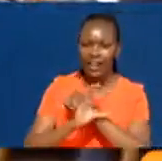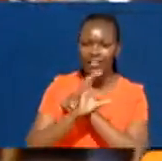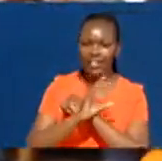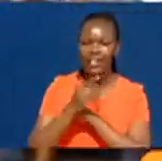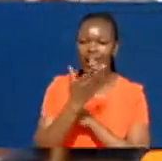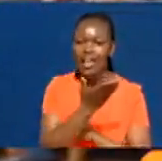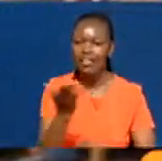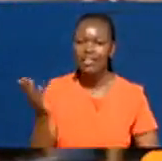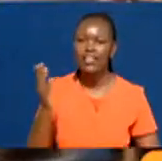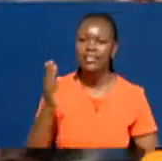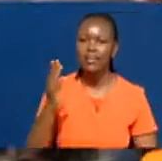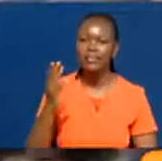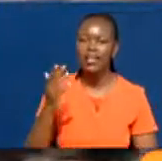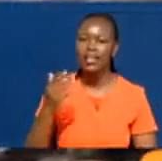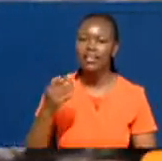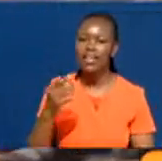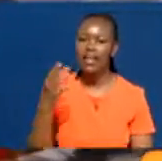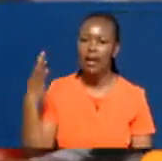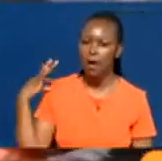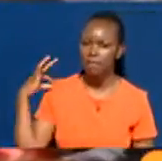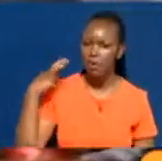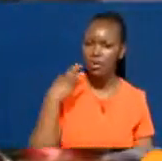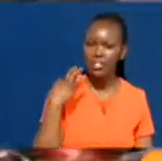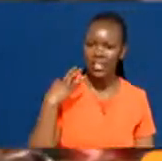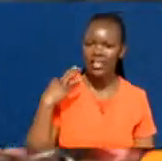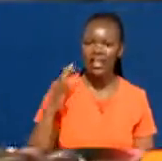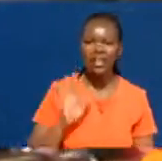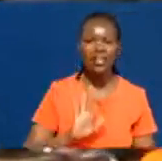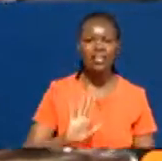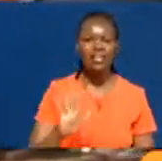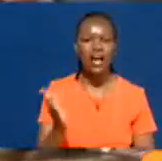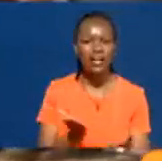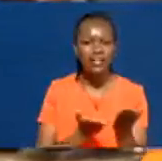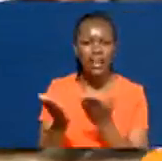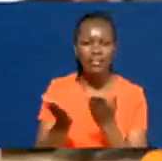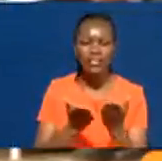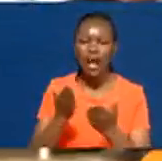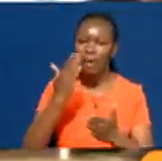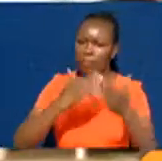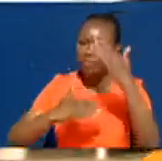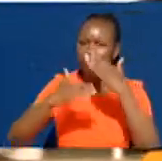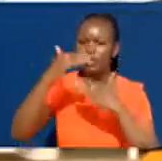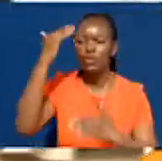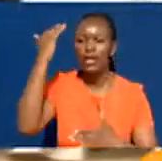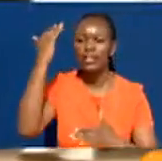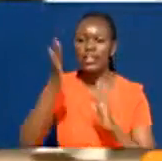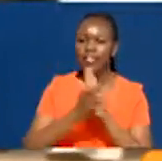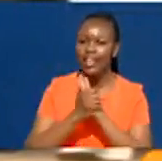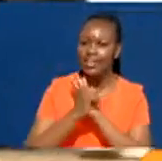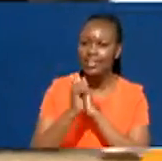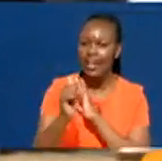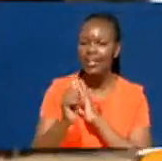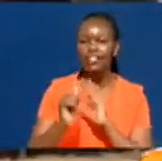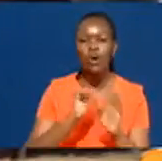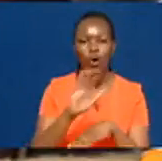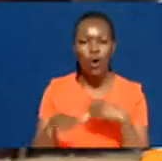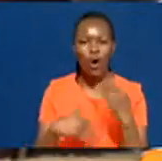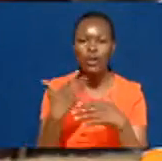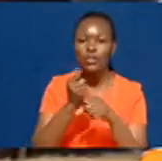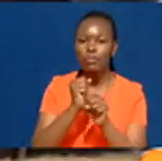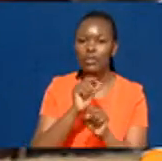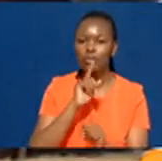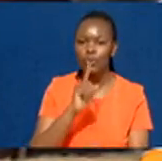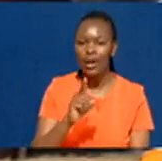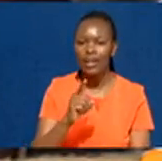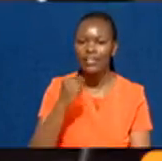donate their time, their intellect, their professionalism to make sure that they do that